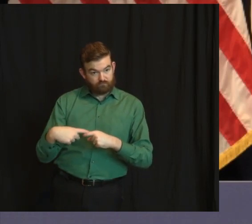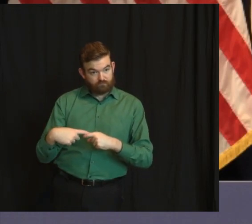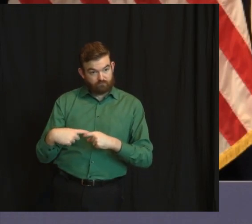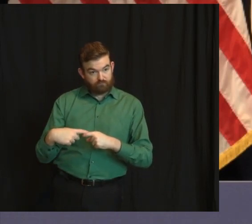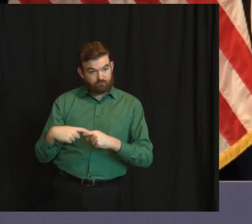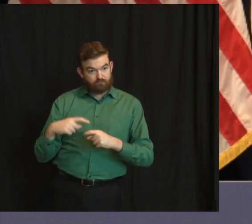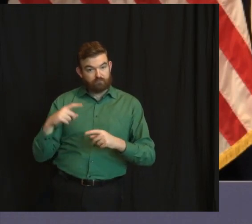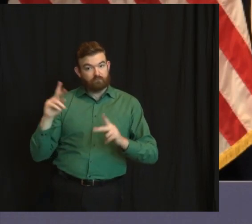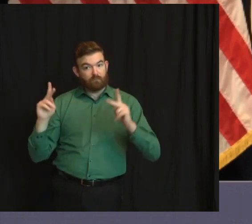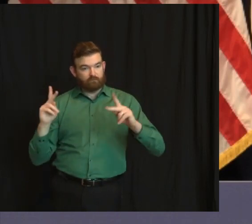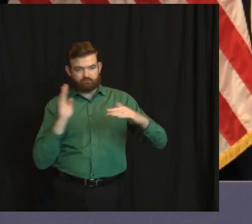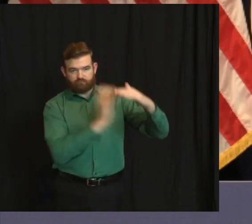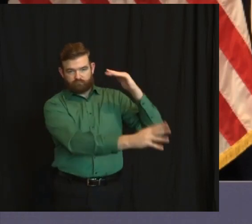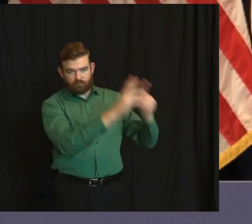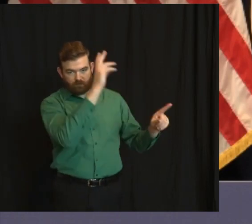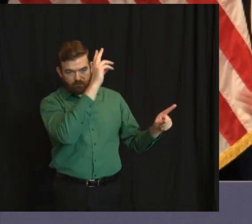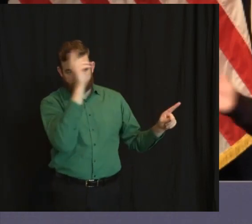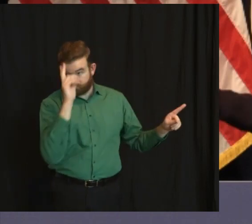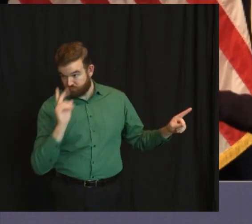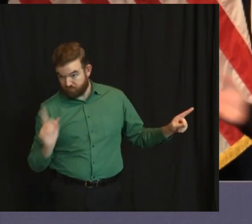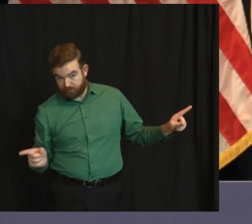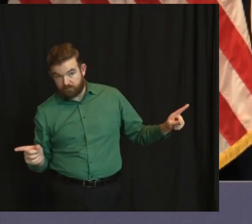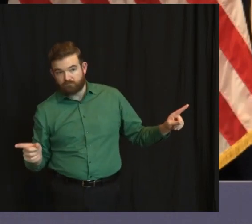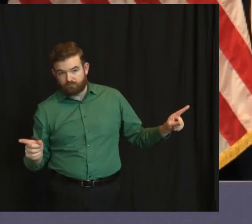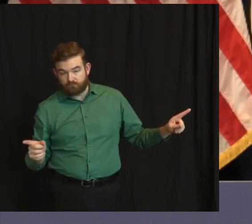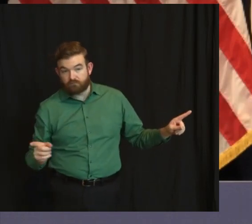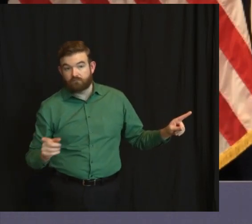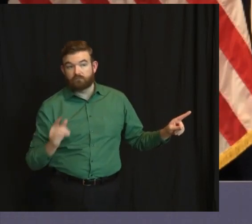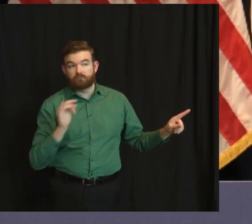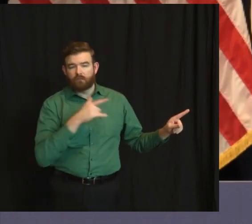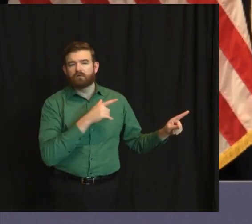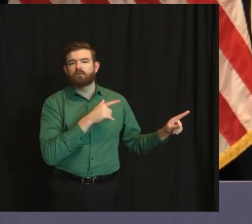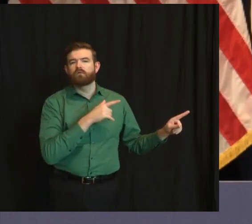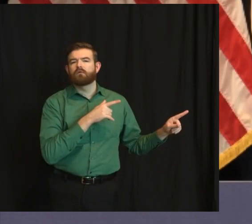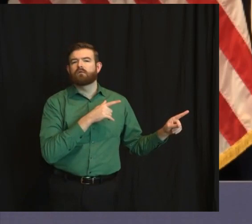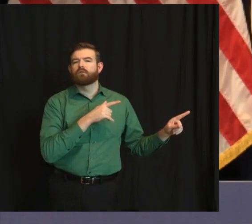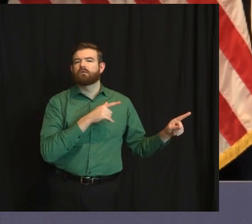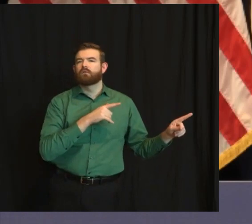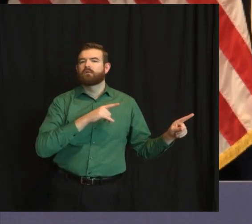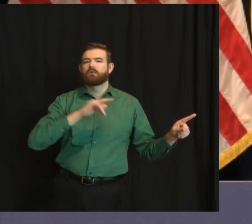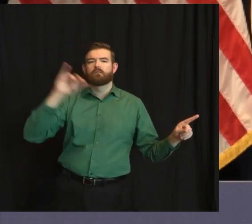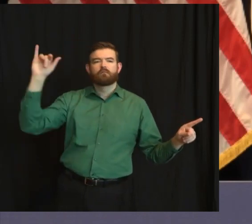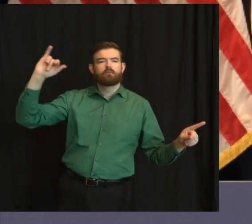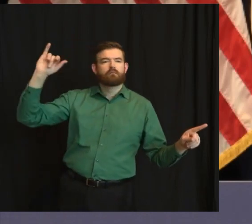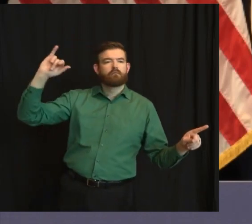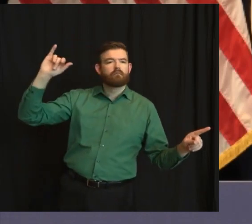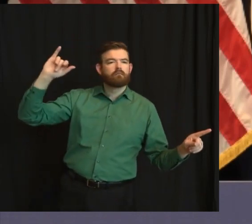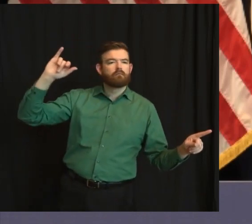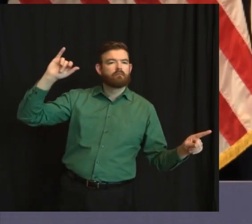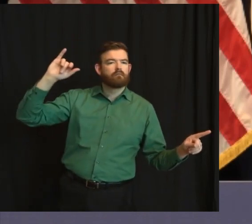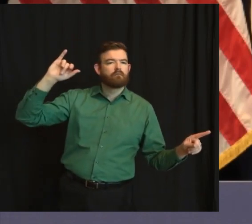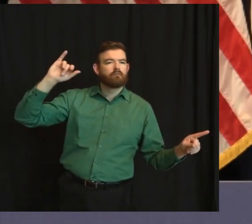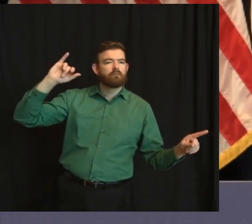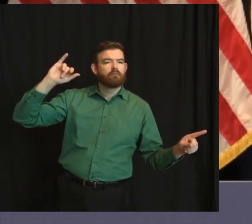right? That is now more consistent with the New York City experience. Again, that would be about